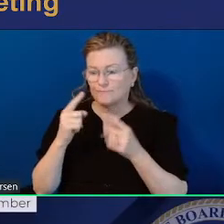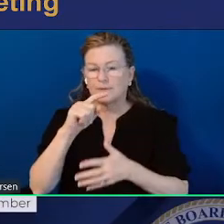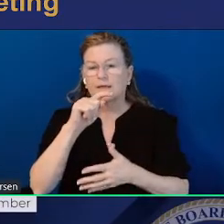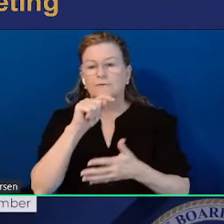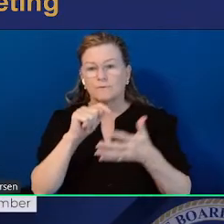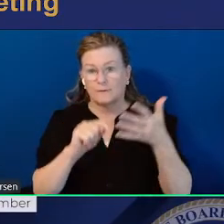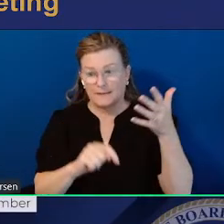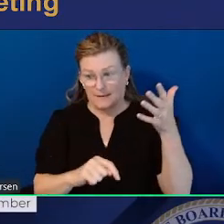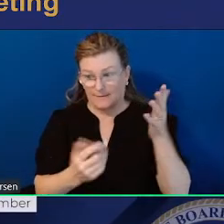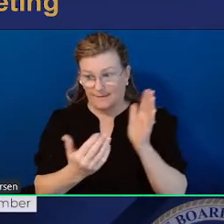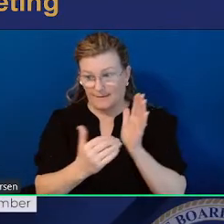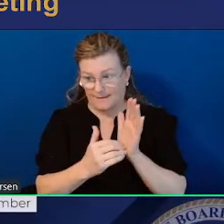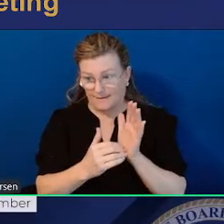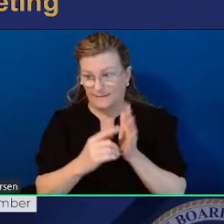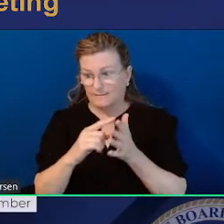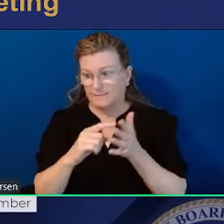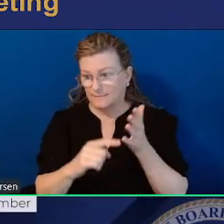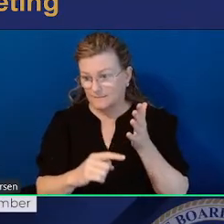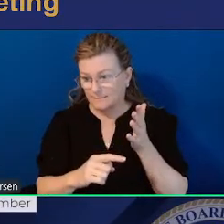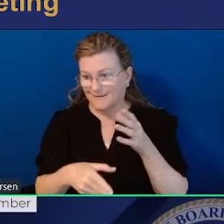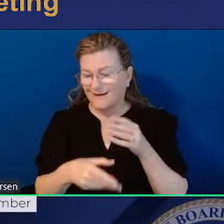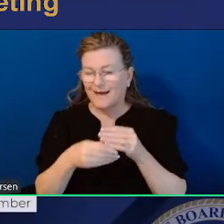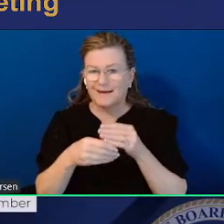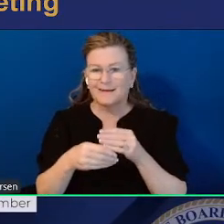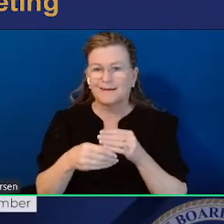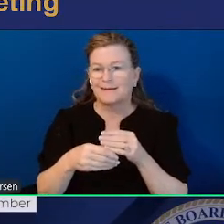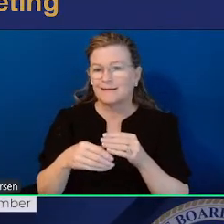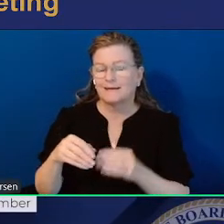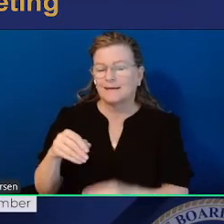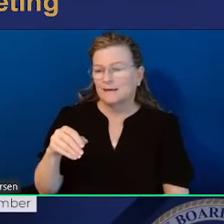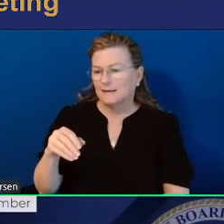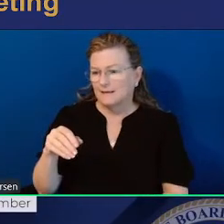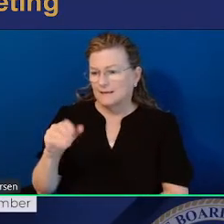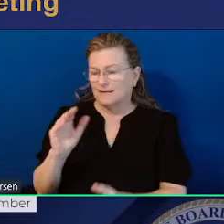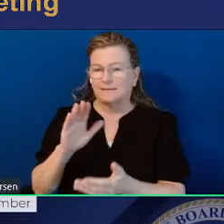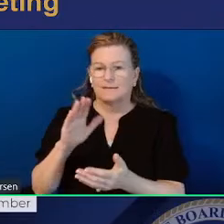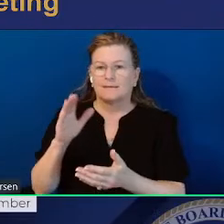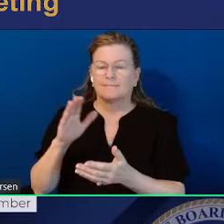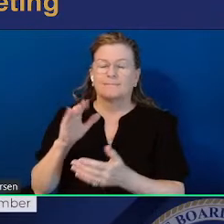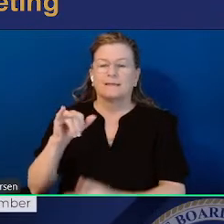again. We've added in interscholastic sports.